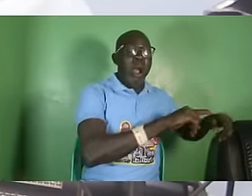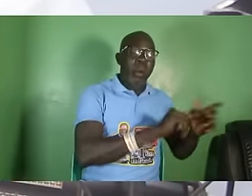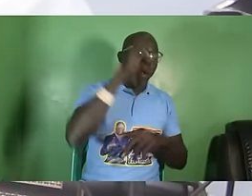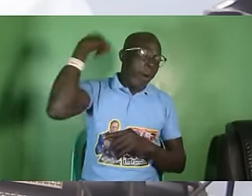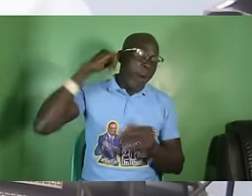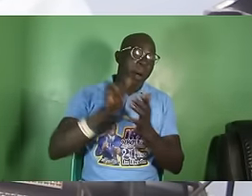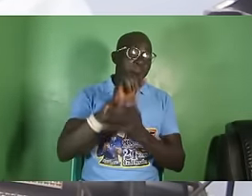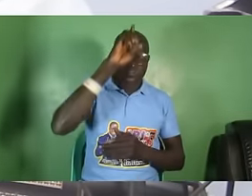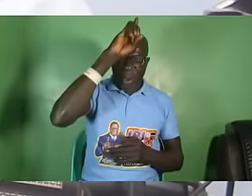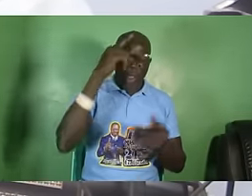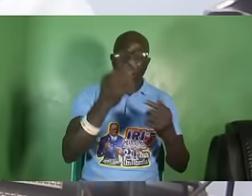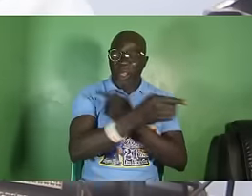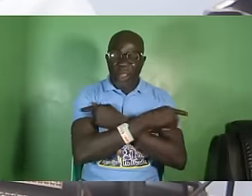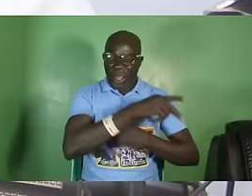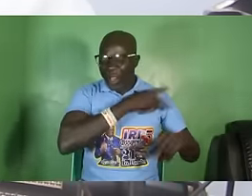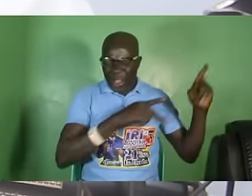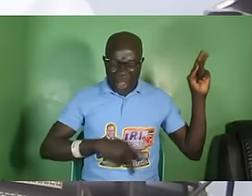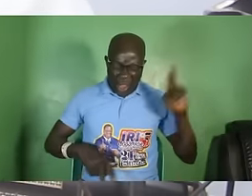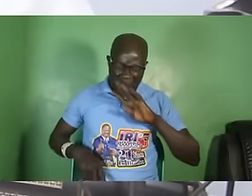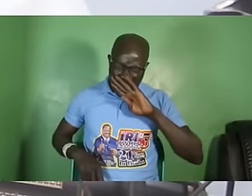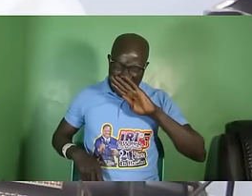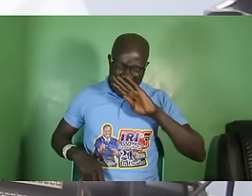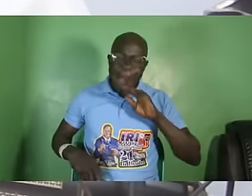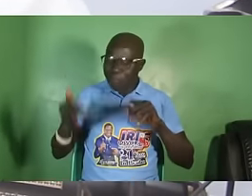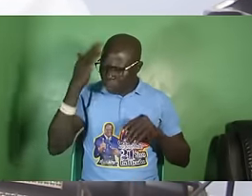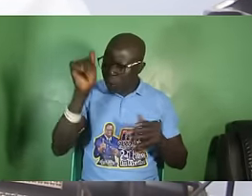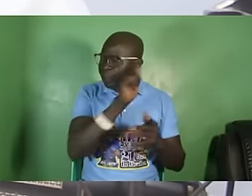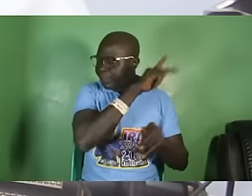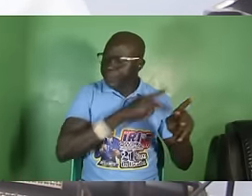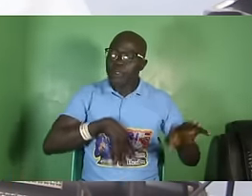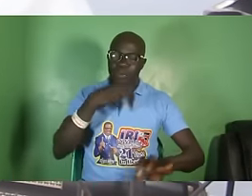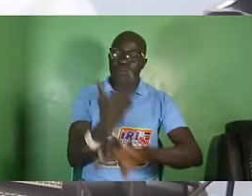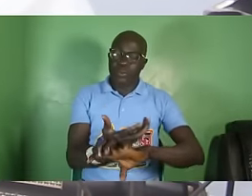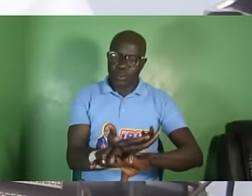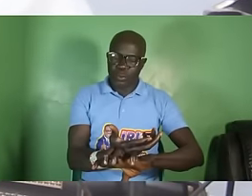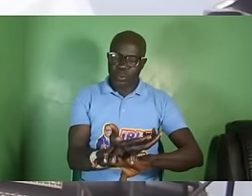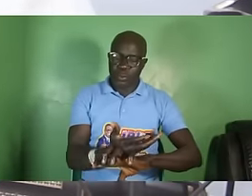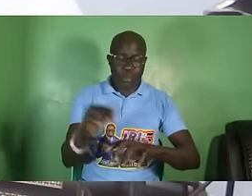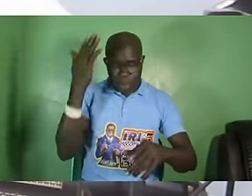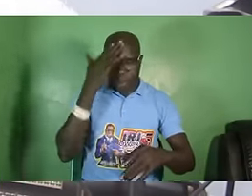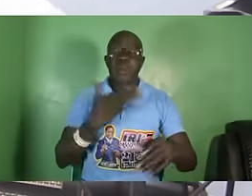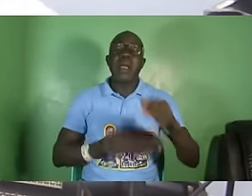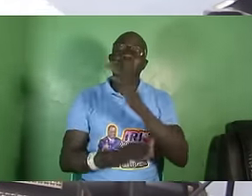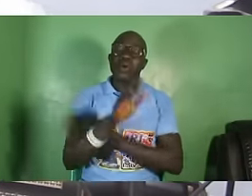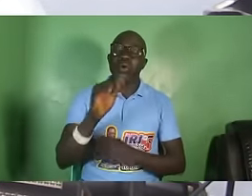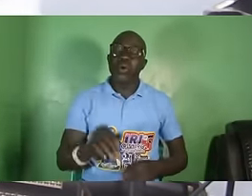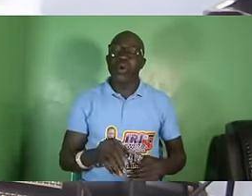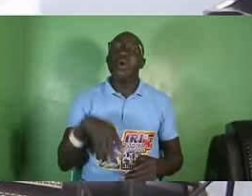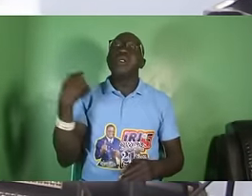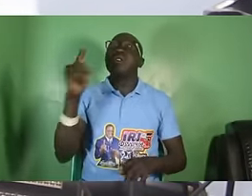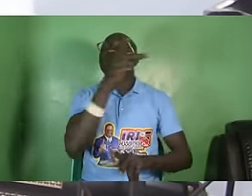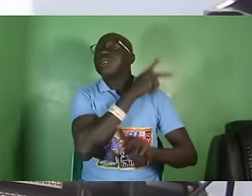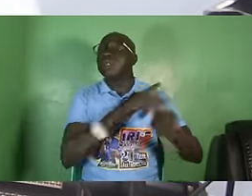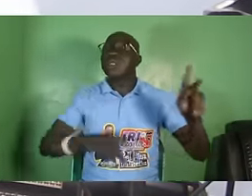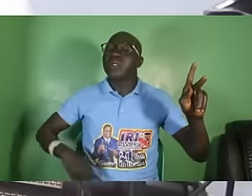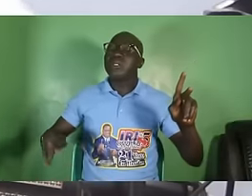sell it. Oba come back. Also take place there is a king. Oh, and you know what I want to say? Do you know that the king has caused the prison? Oh my God. Honor of you. He said one Oba.